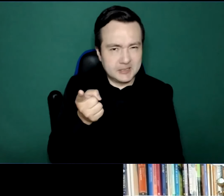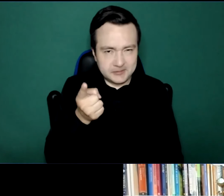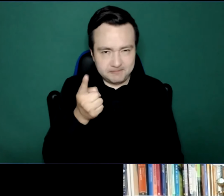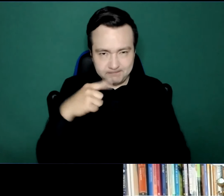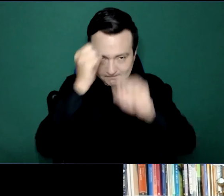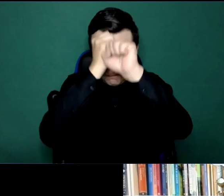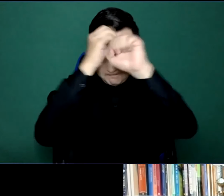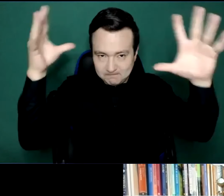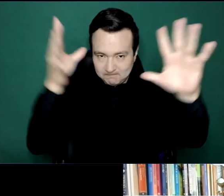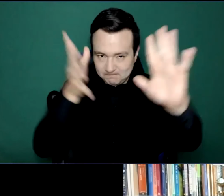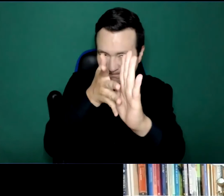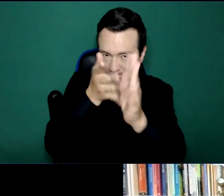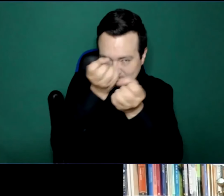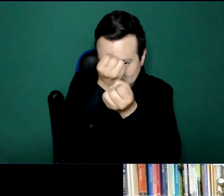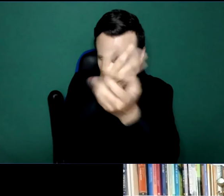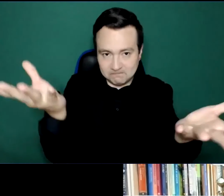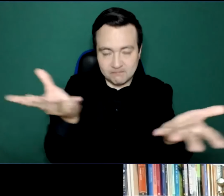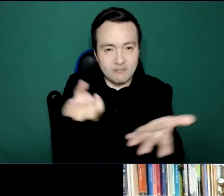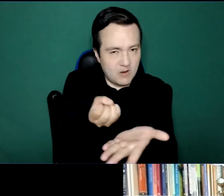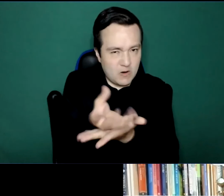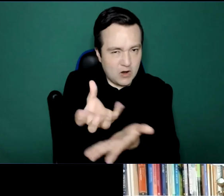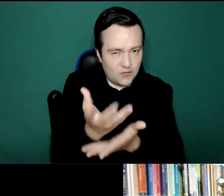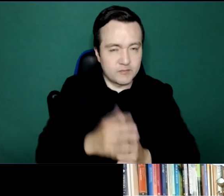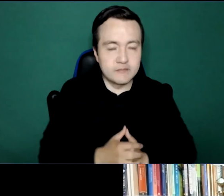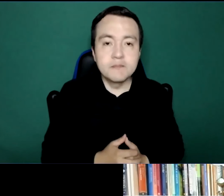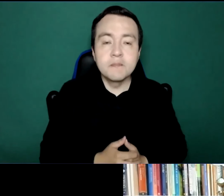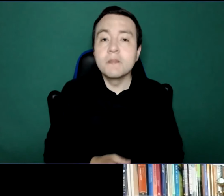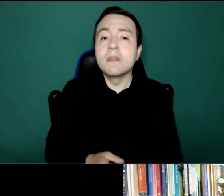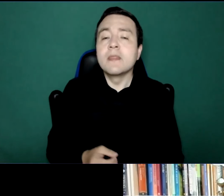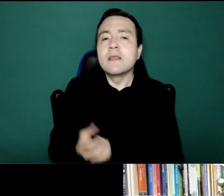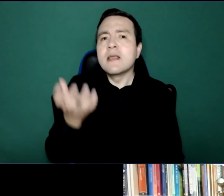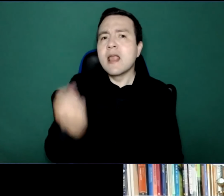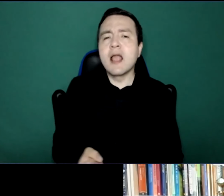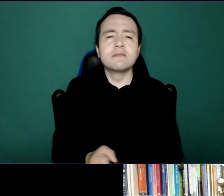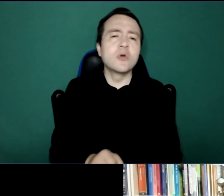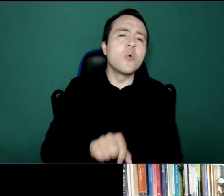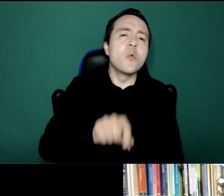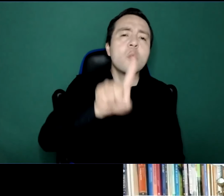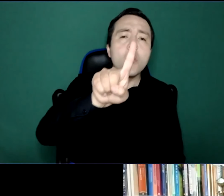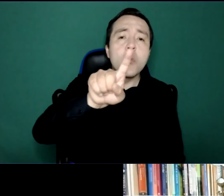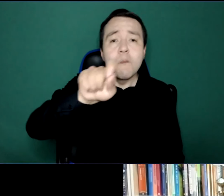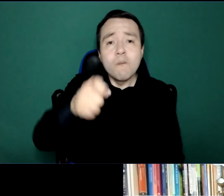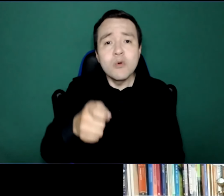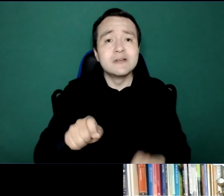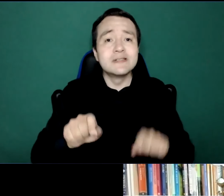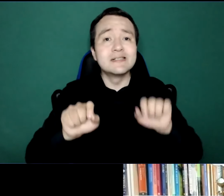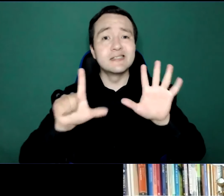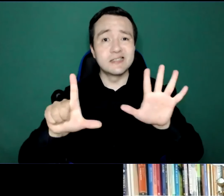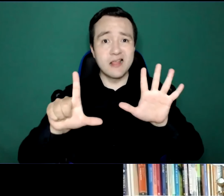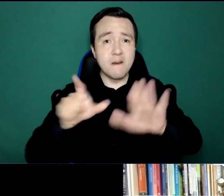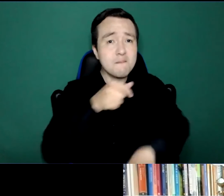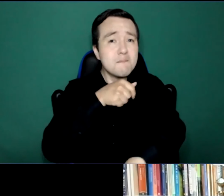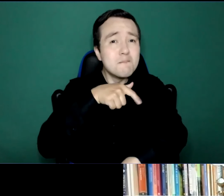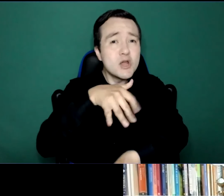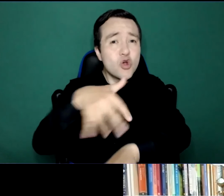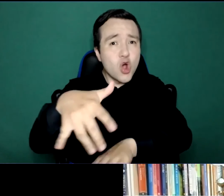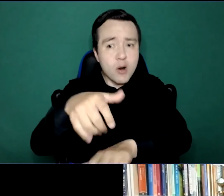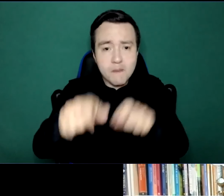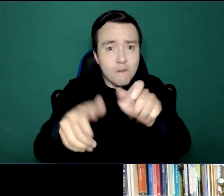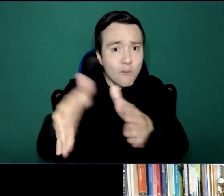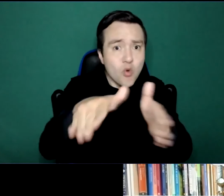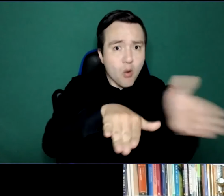an idea of the size of the problem, about 1.7 million deaths could have been